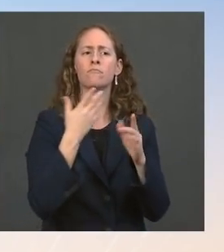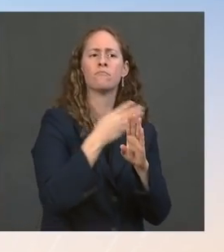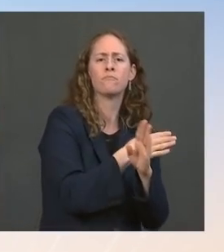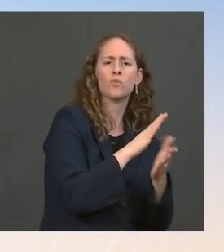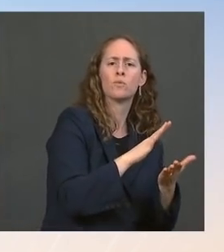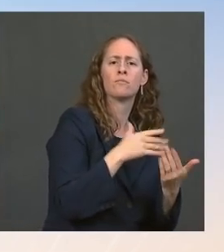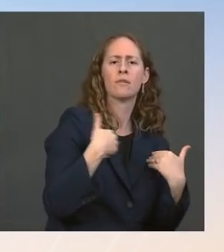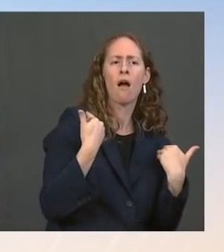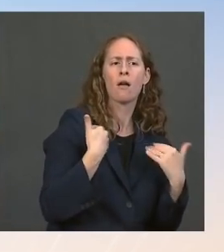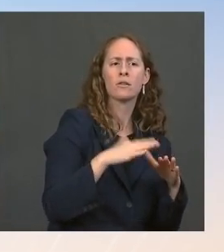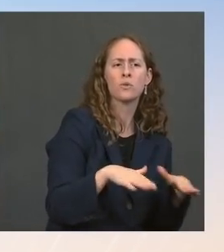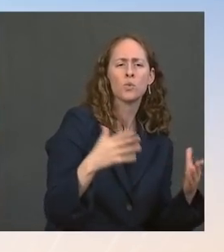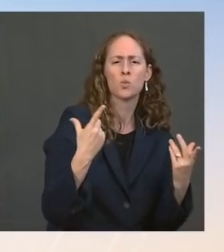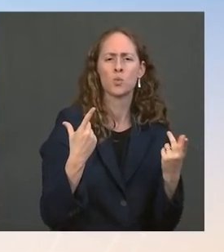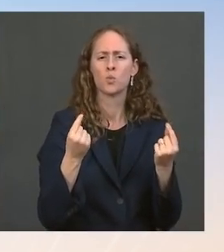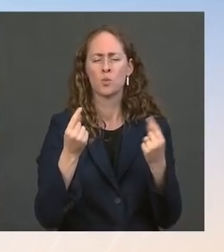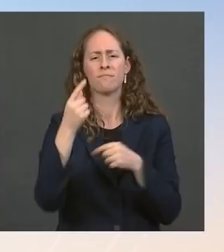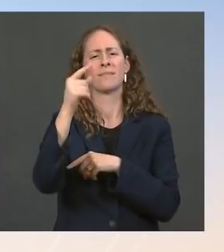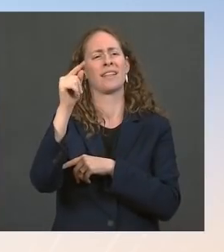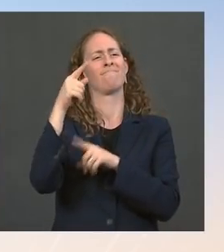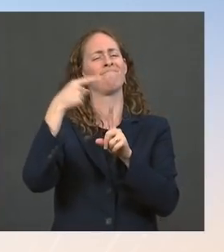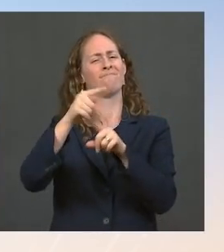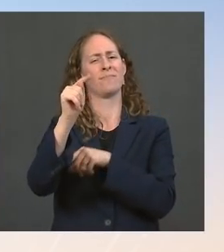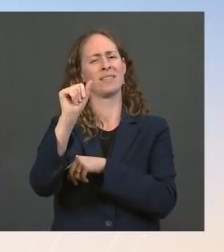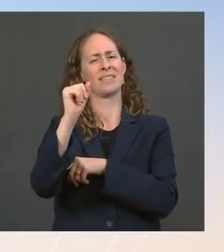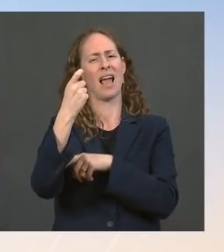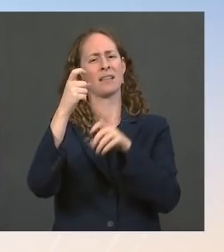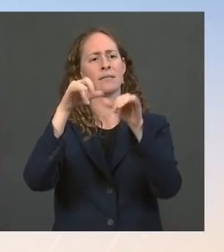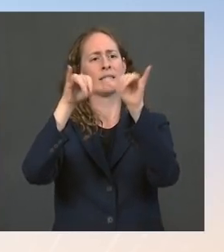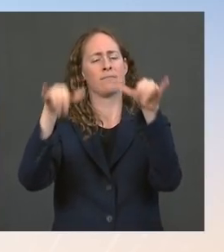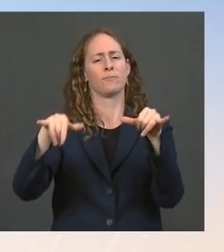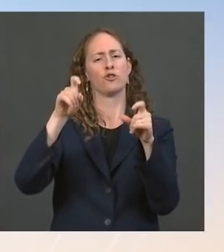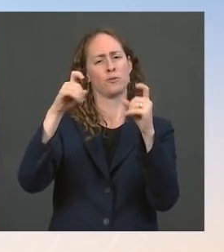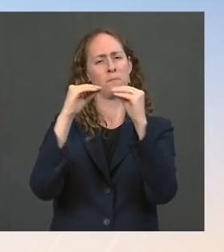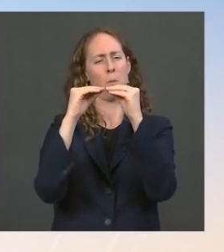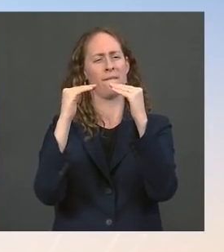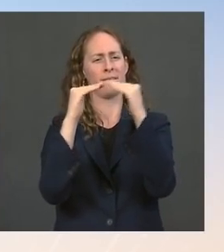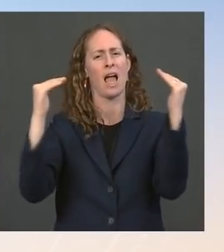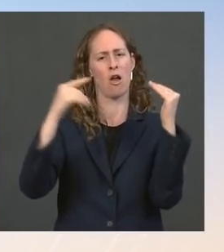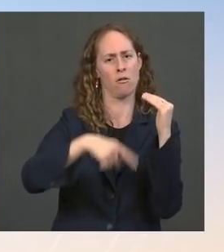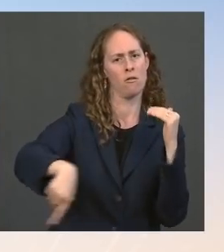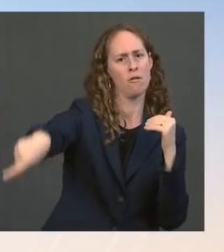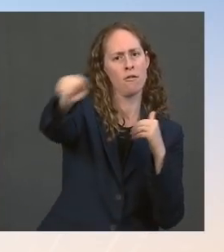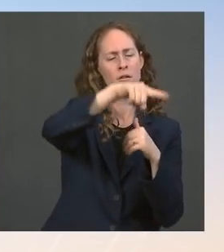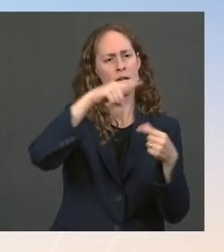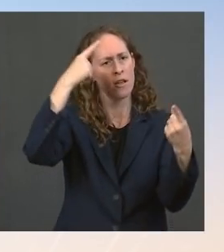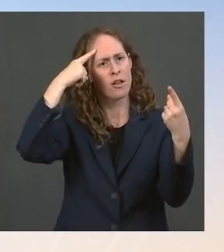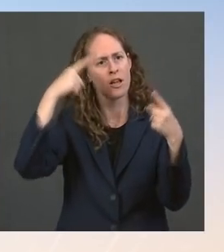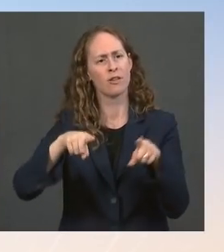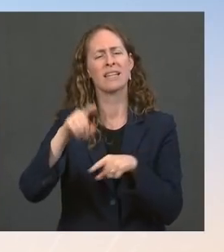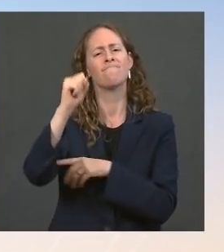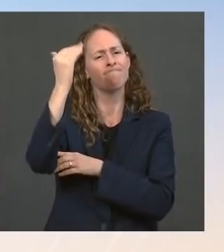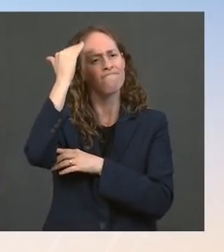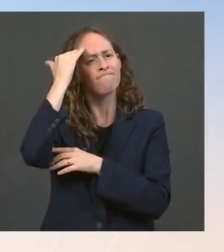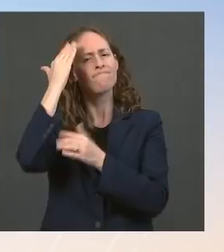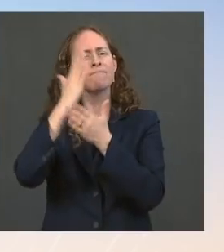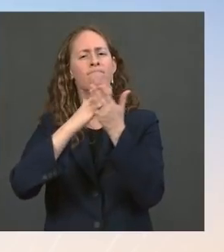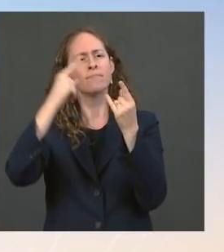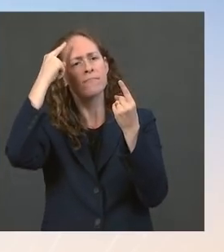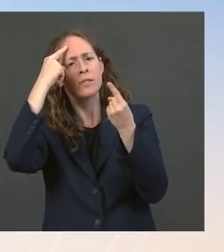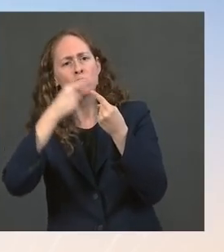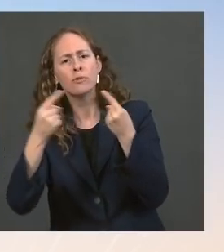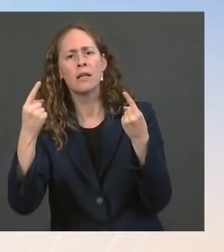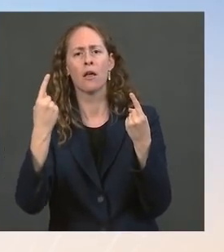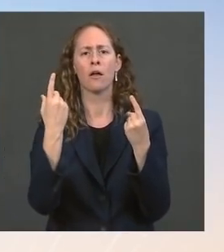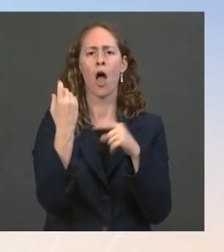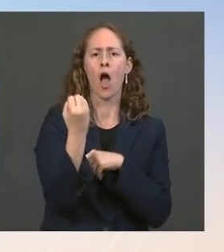tax system more fair. There are important discussions, and certainly there are differences of opinion on what the size of the package should look like. Those are